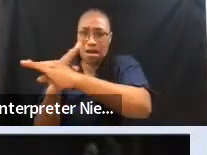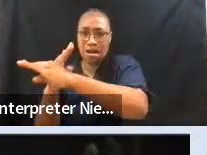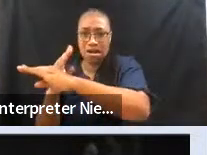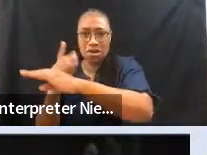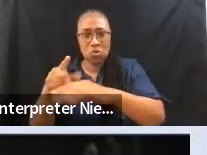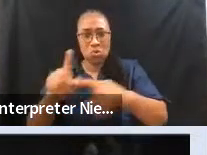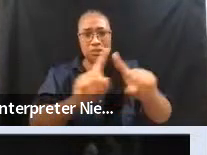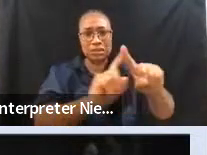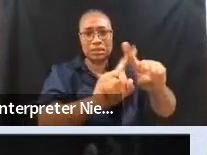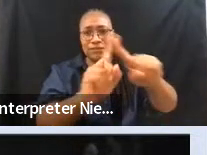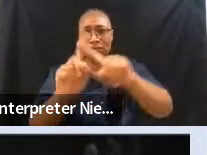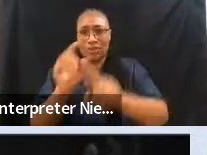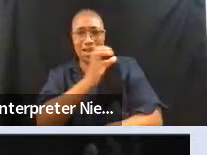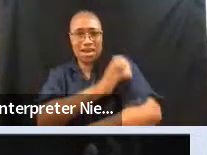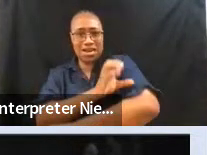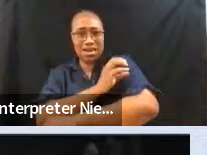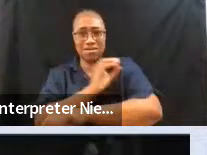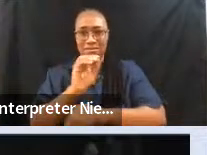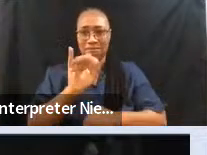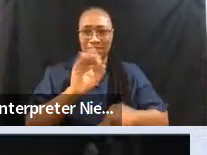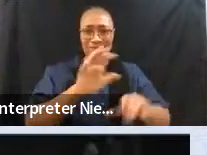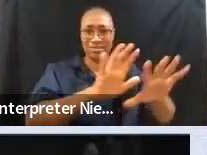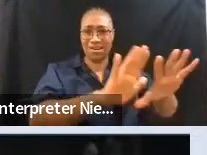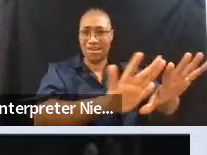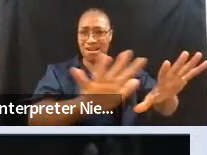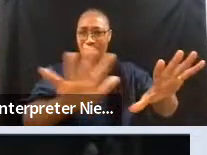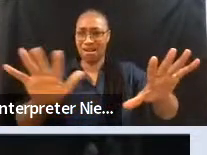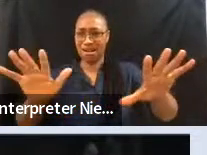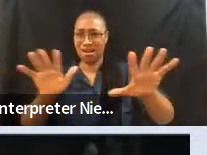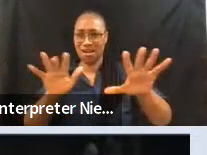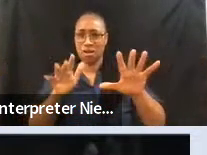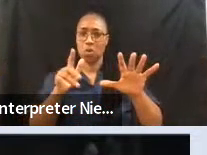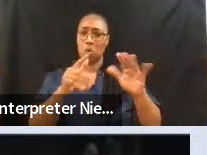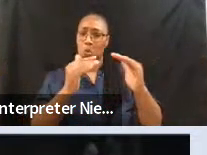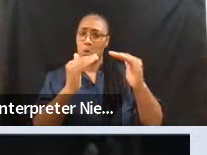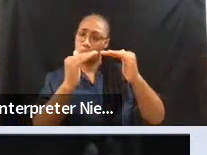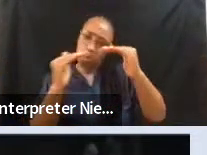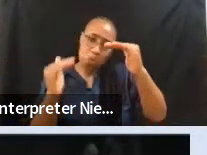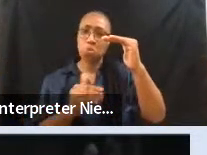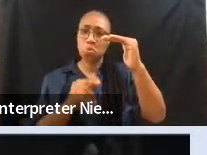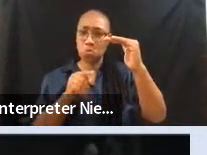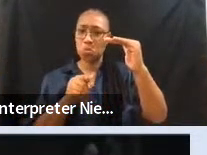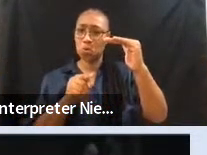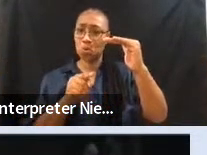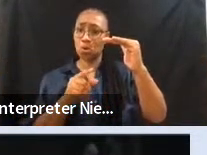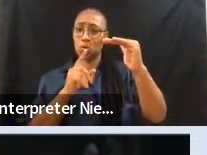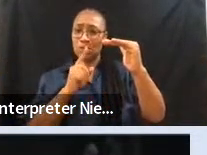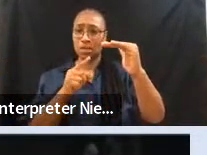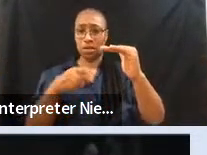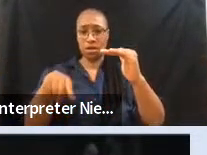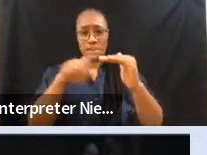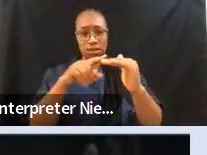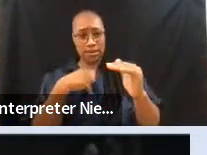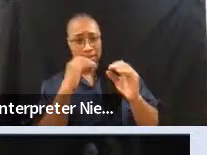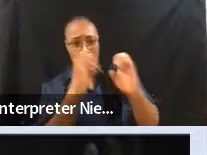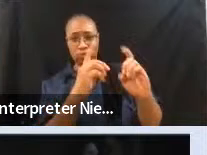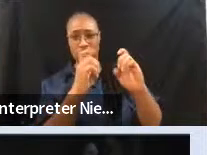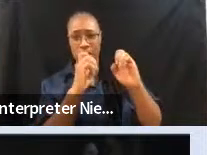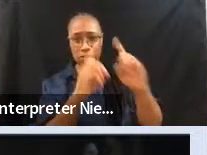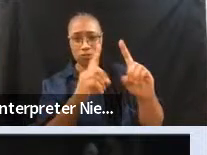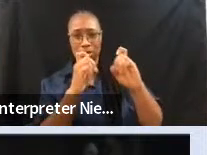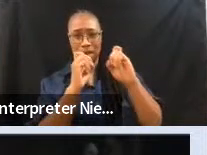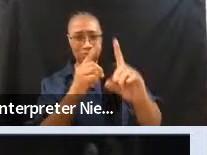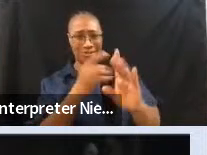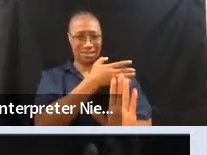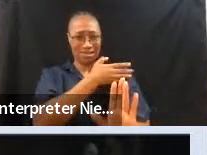care. Be aware of the long history of barriers faced by people with disabilities, and be a voice in your workplace